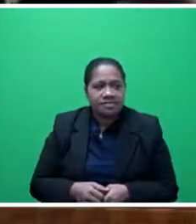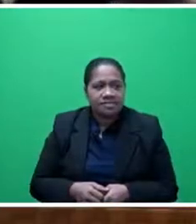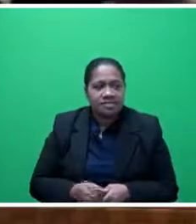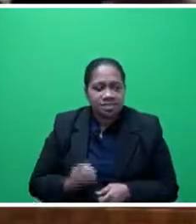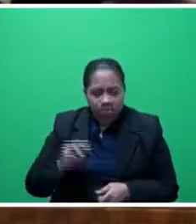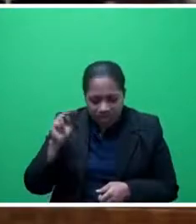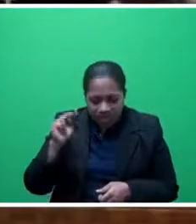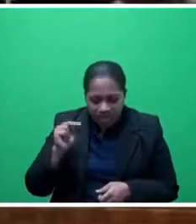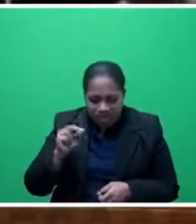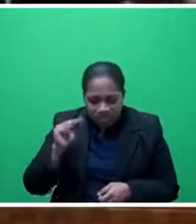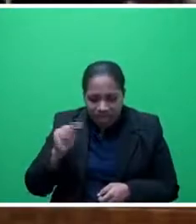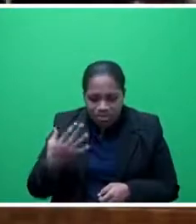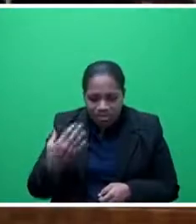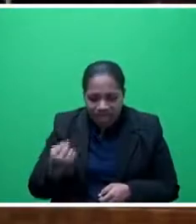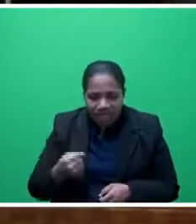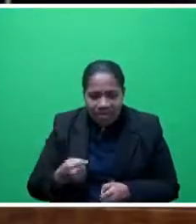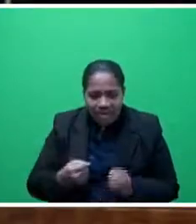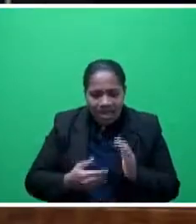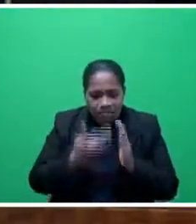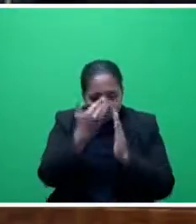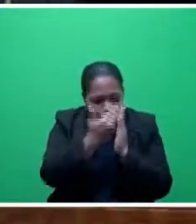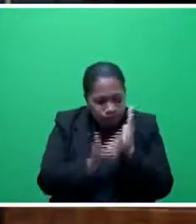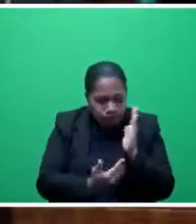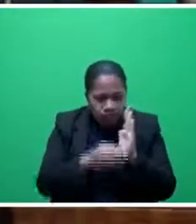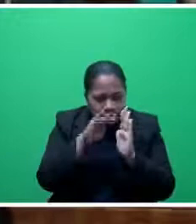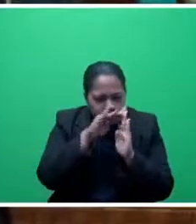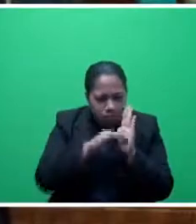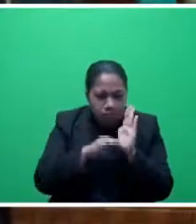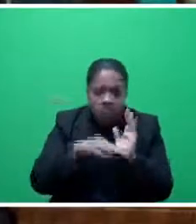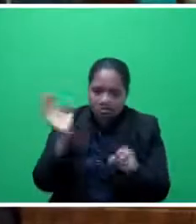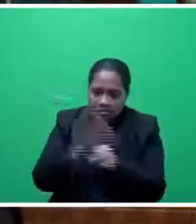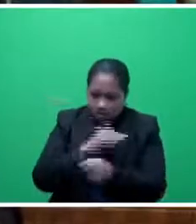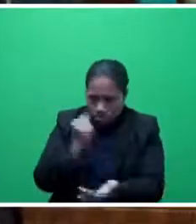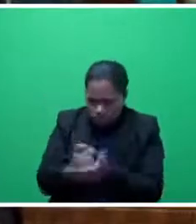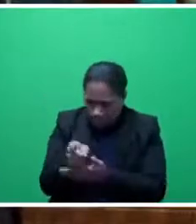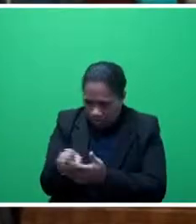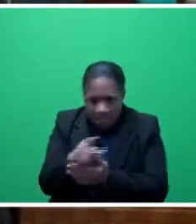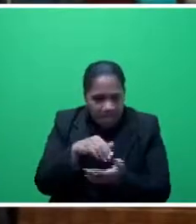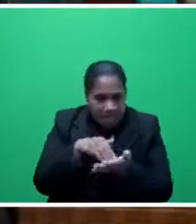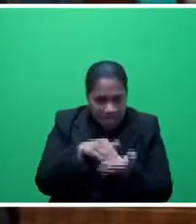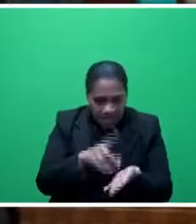that. And one guarantee would have been if we have